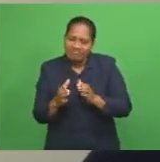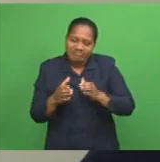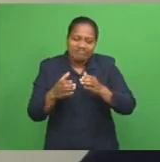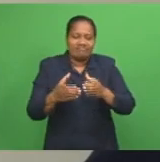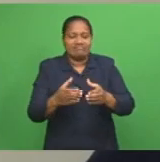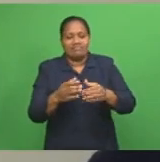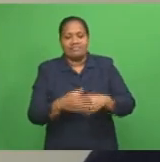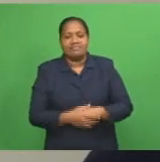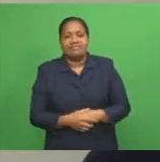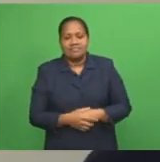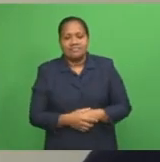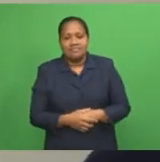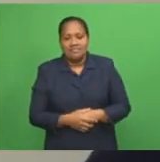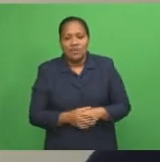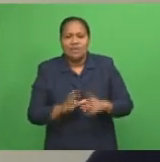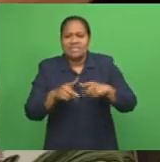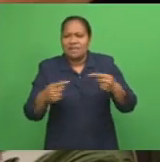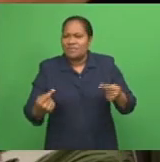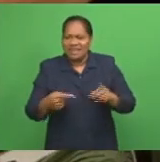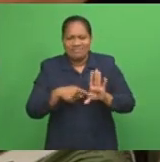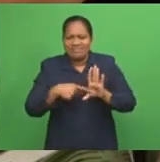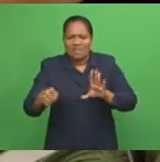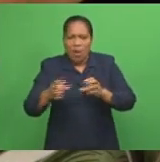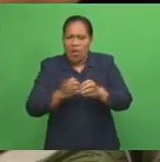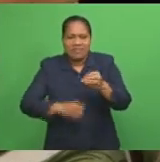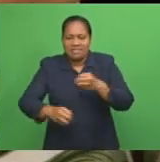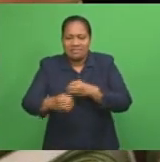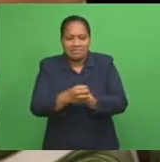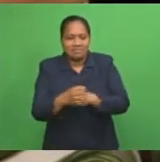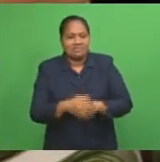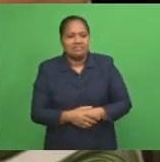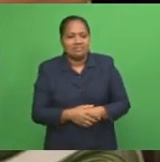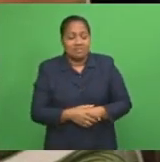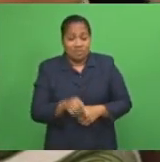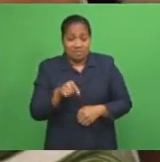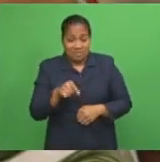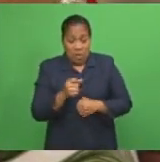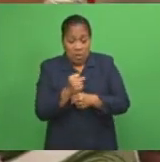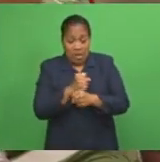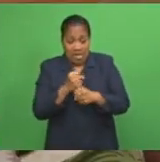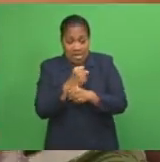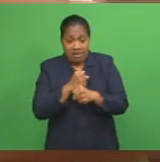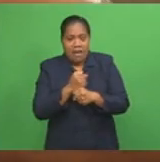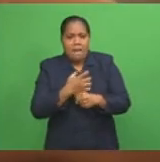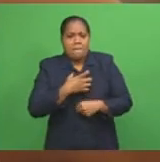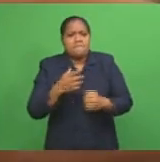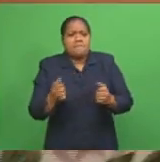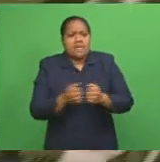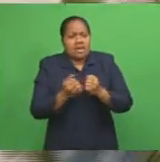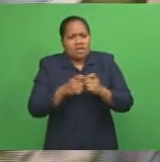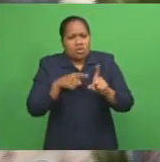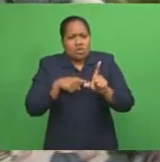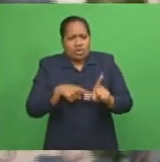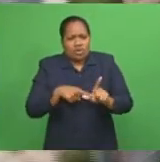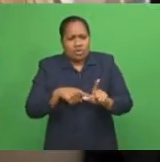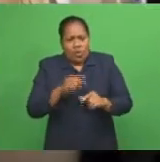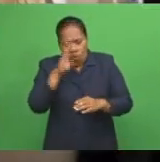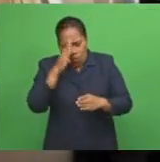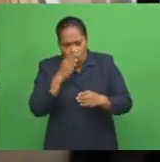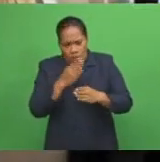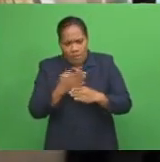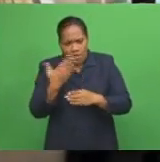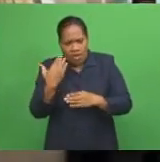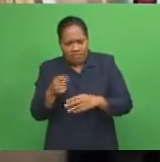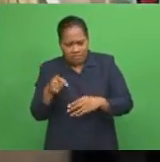for something outside of the office. With a spike in coffee demand, many aspiring youths are hoping to harness their coffee